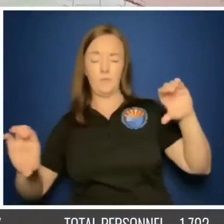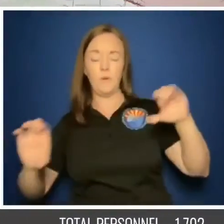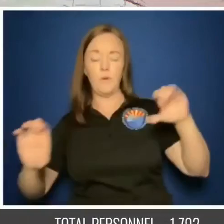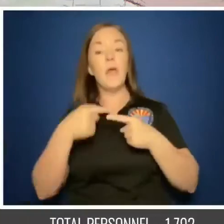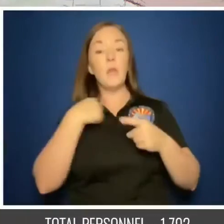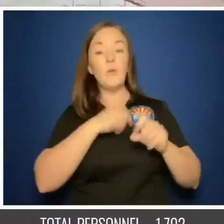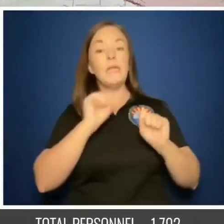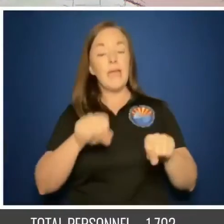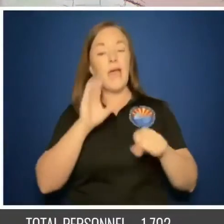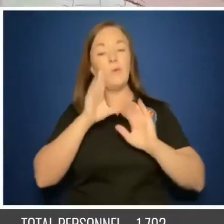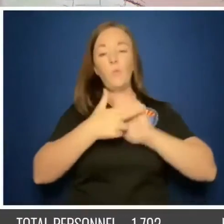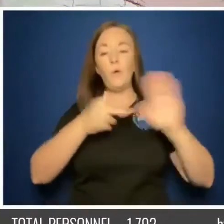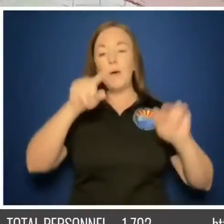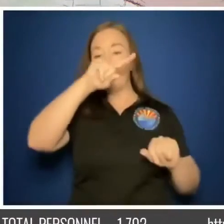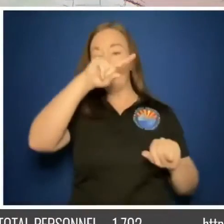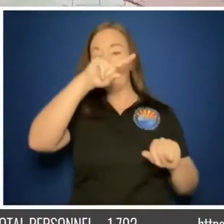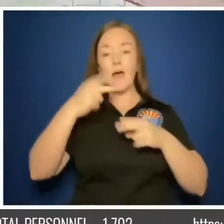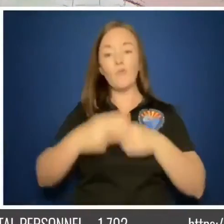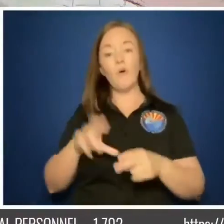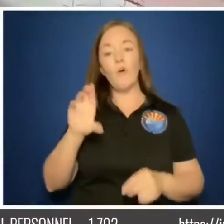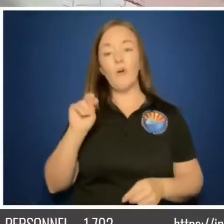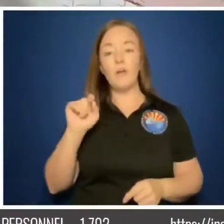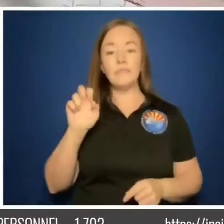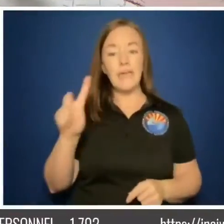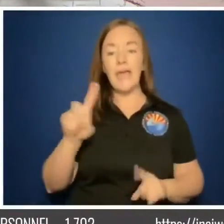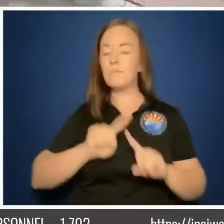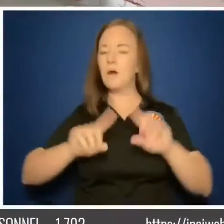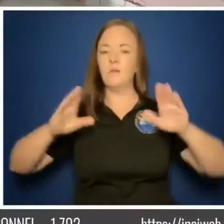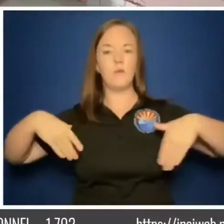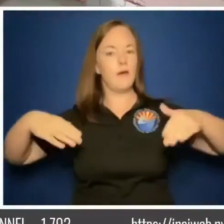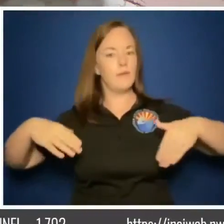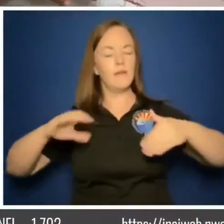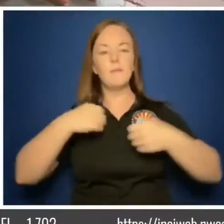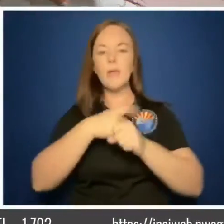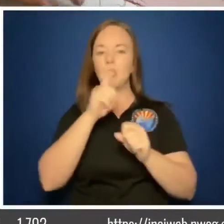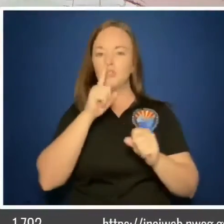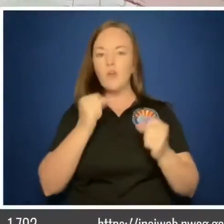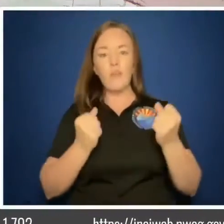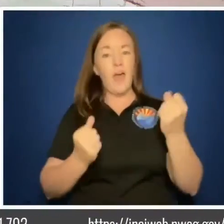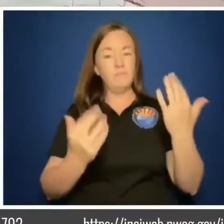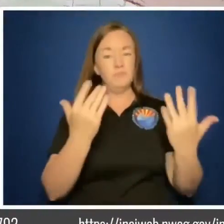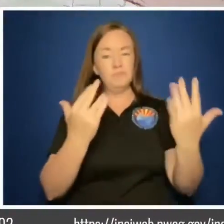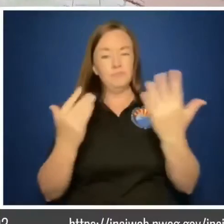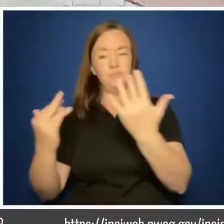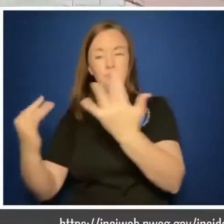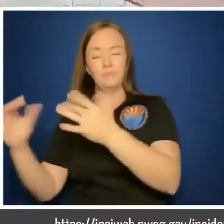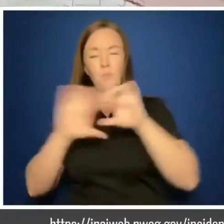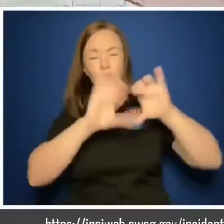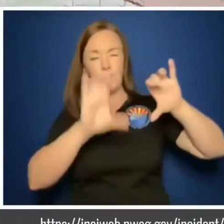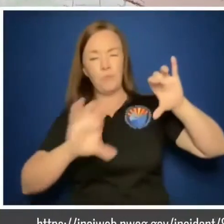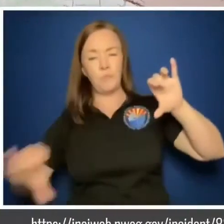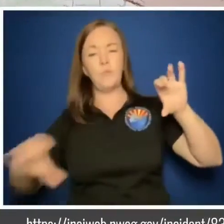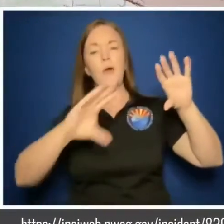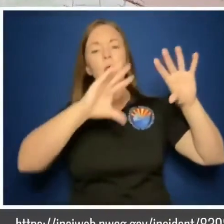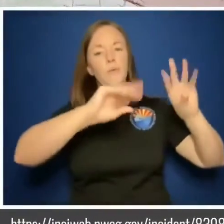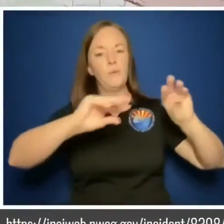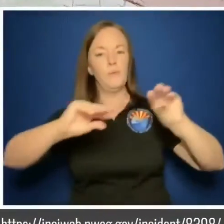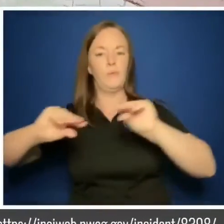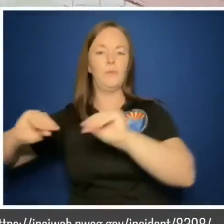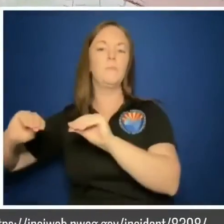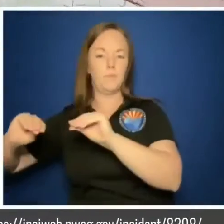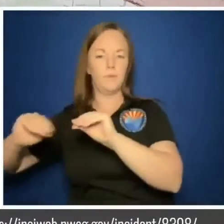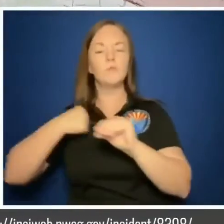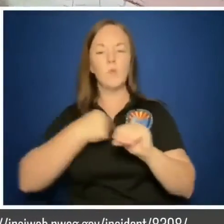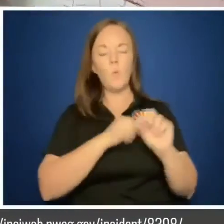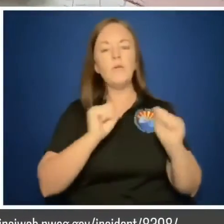a lot of work that has to go into making sure that this is extinguished to the to the extent that we could say that we could show it